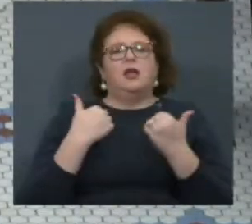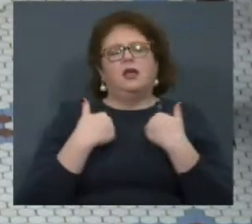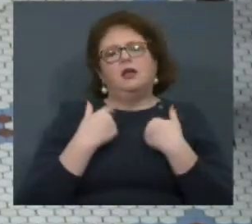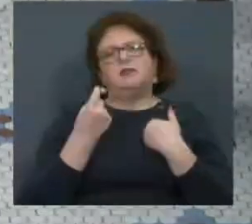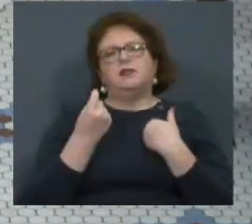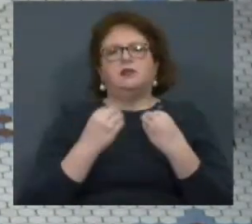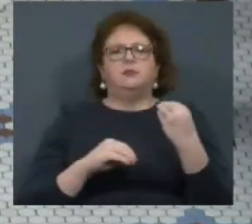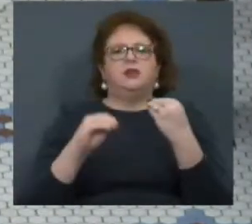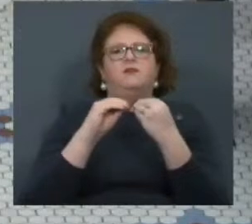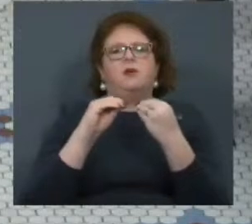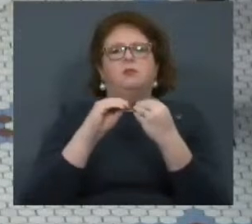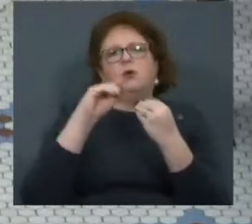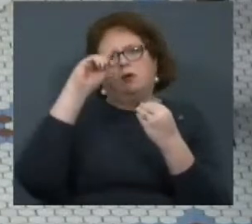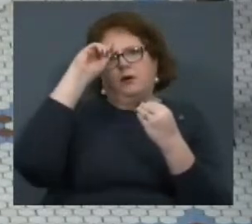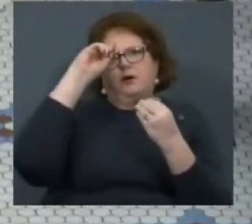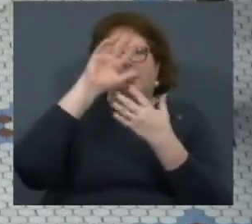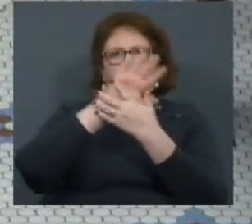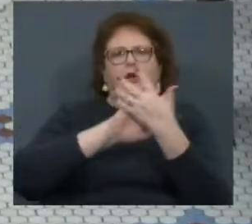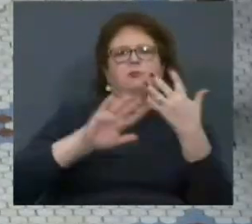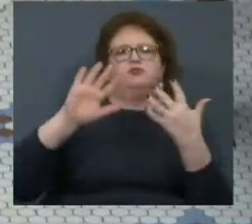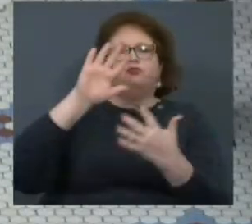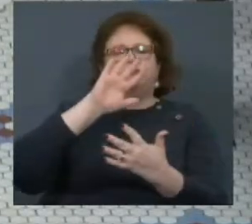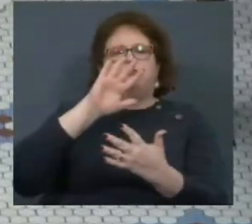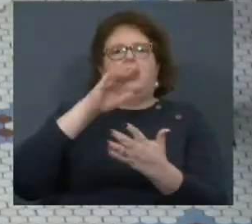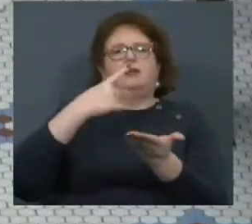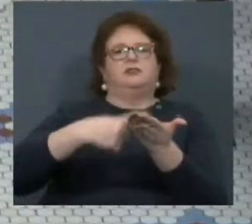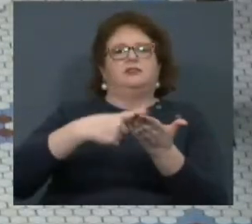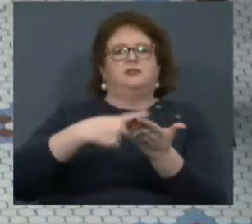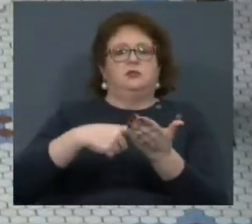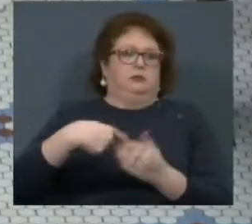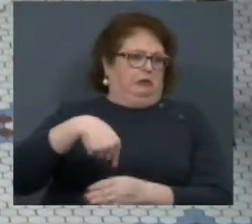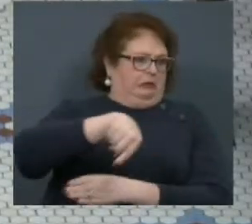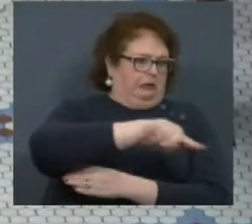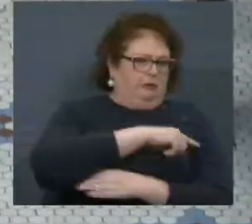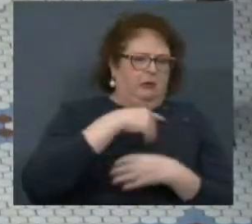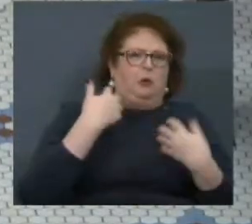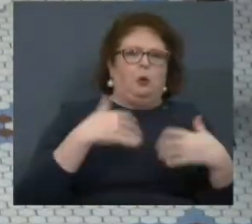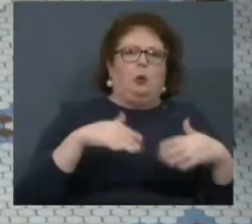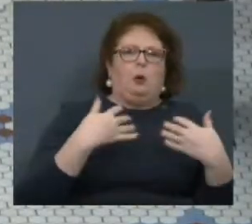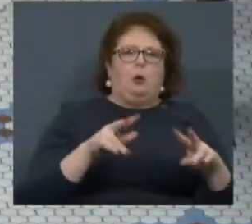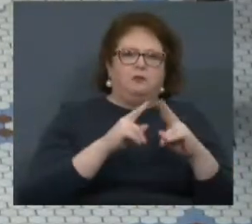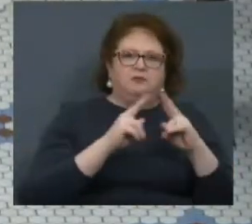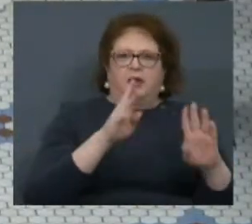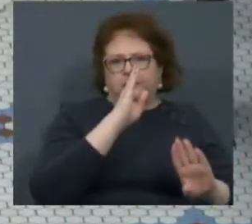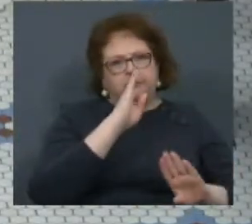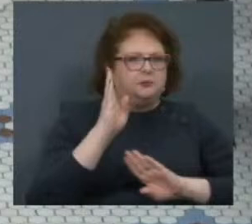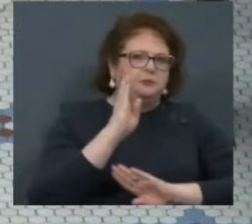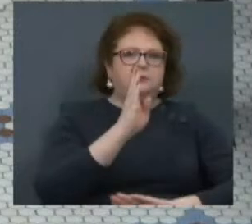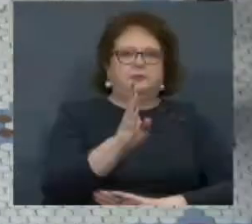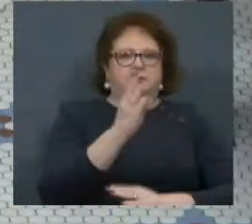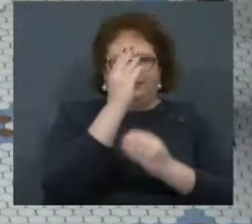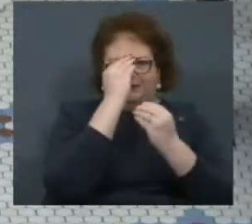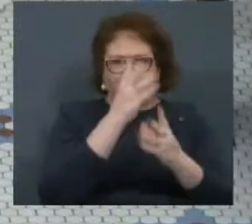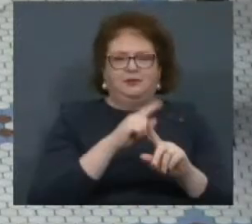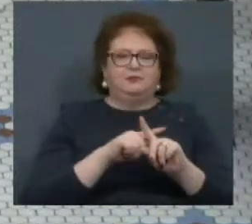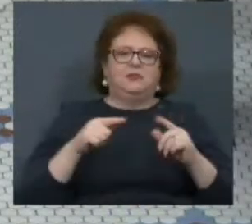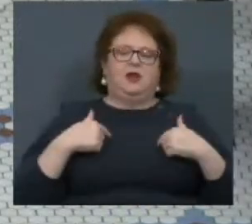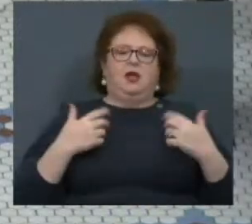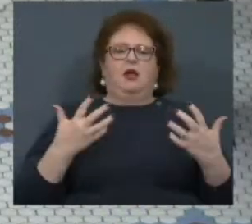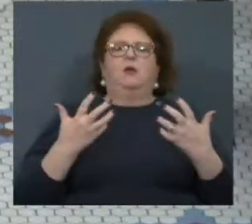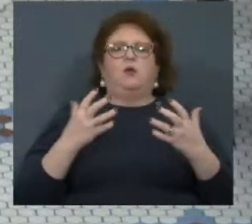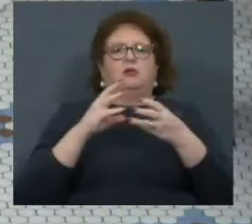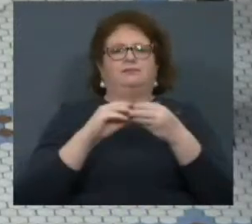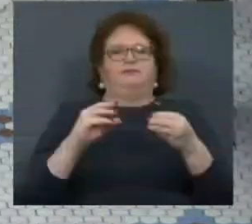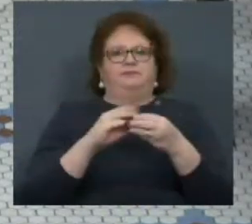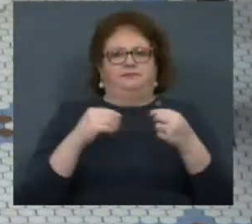discussion I wanted to have with y'all. Everyone was very concrete, but I'm gonna tell you kind of like my story. My